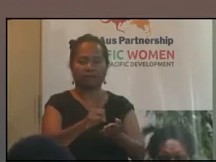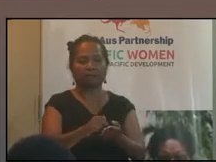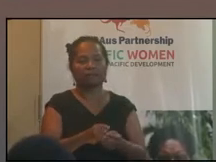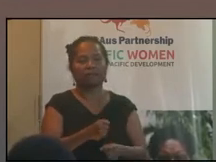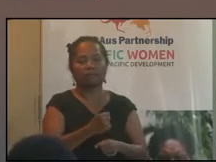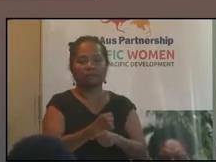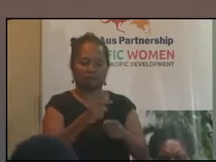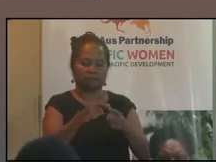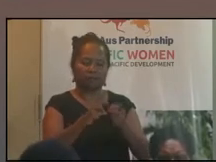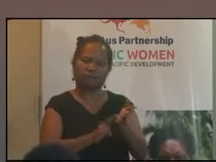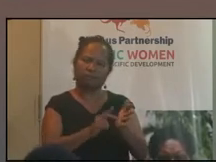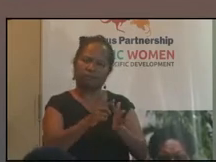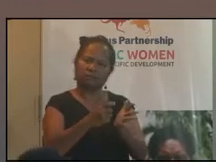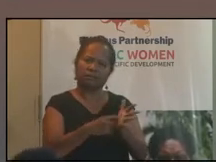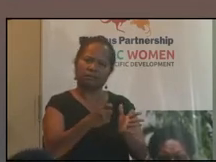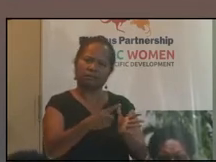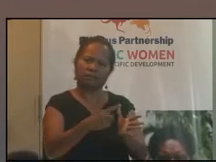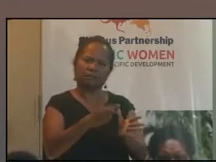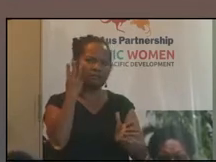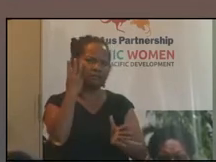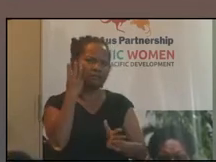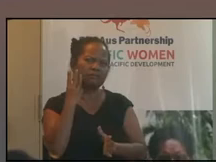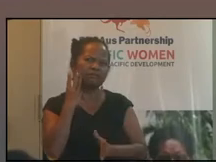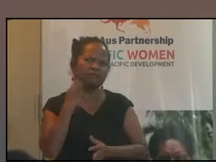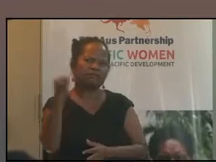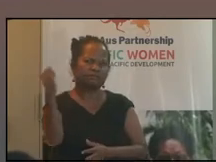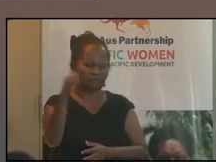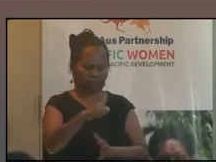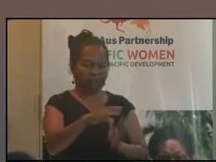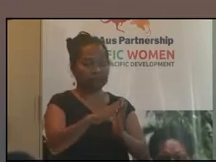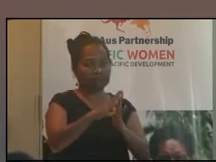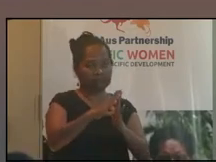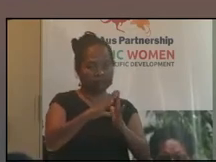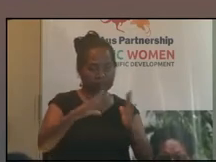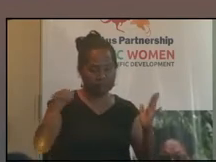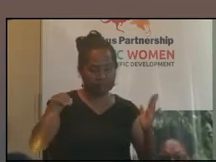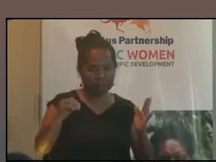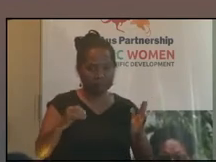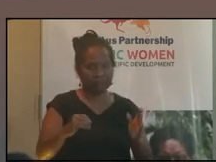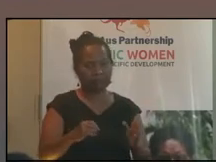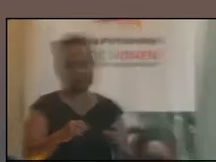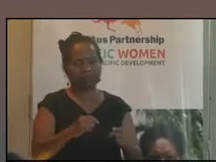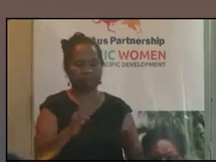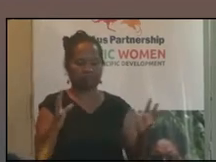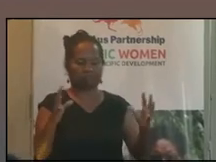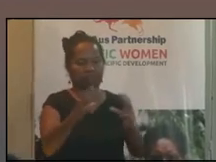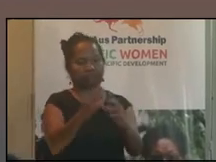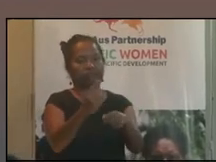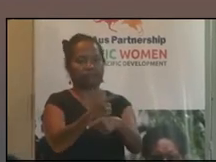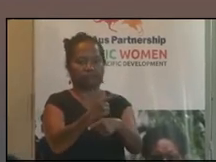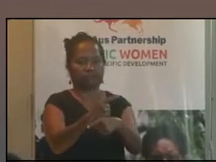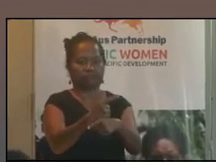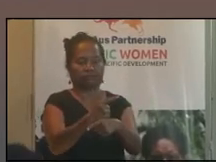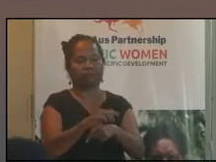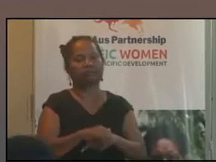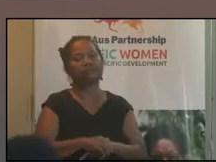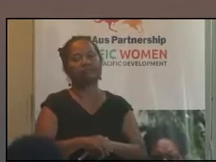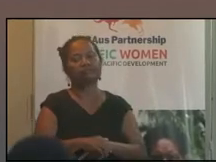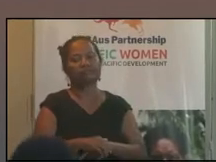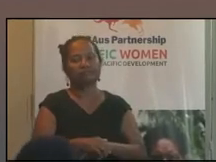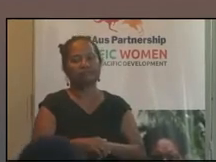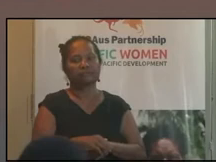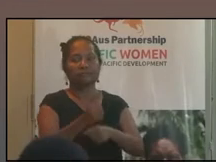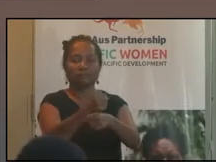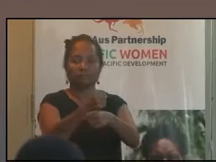a woman who came across to PNG and she had a frank discussions with our political leaders. And our political leaders at the time